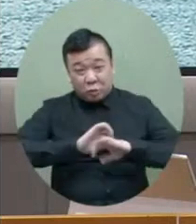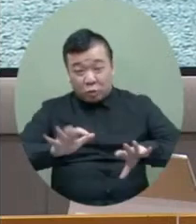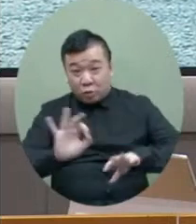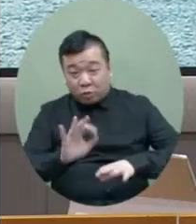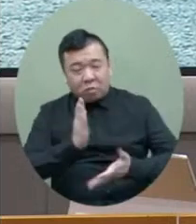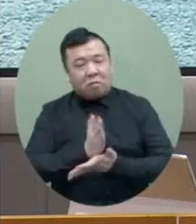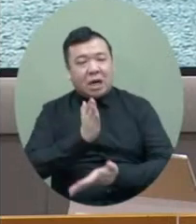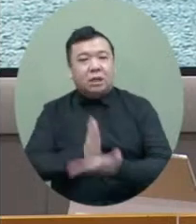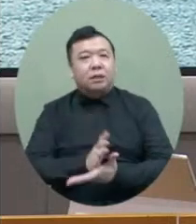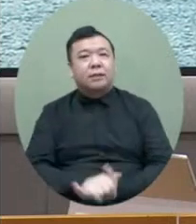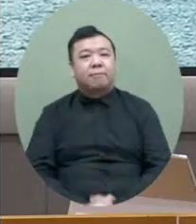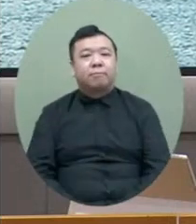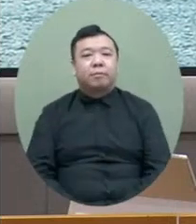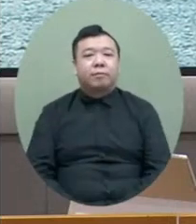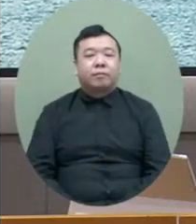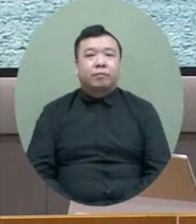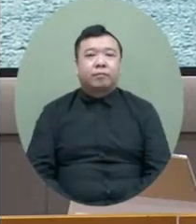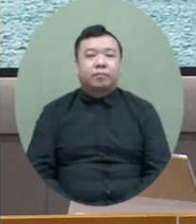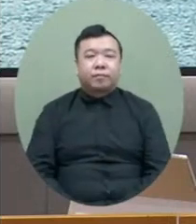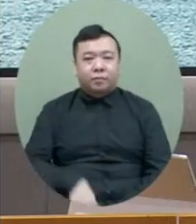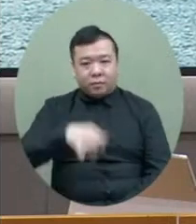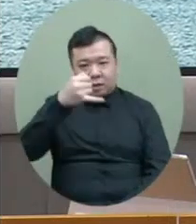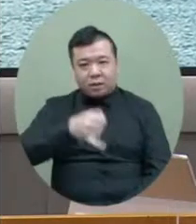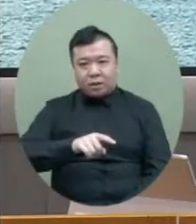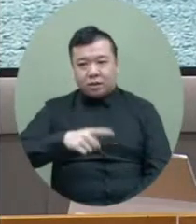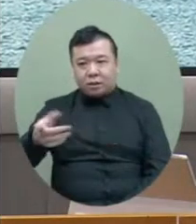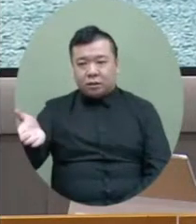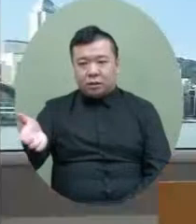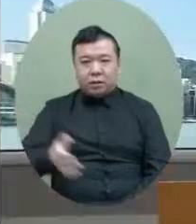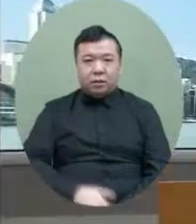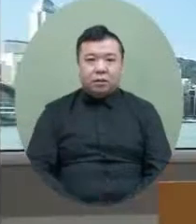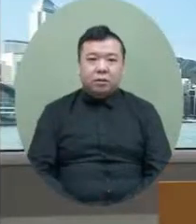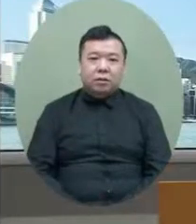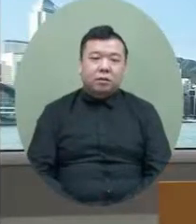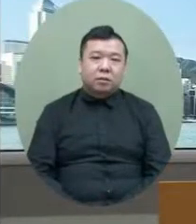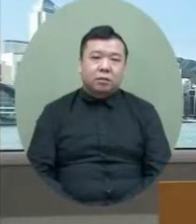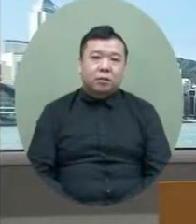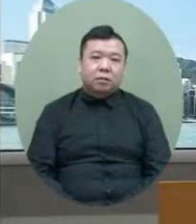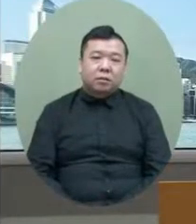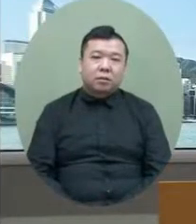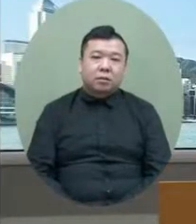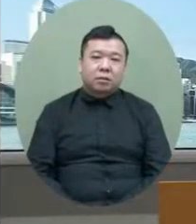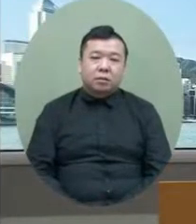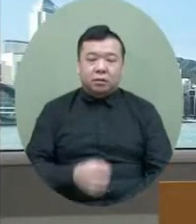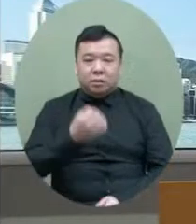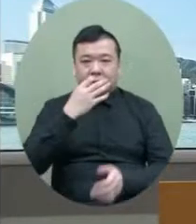If the results fail to show positive, doesn't mean there have been no transmission.